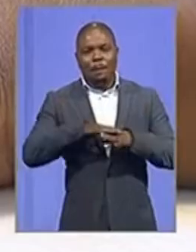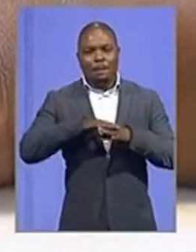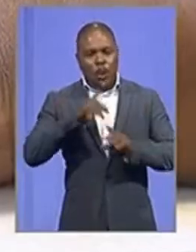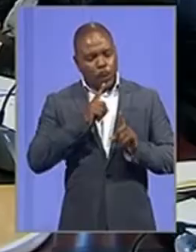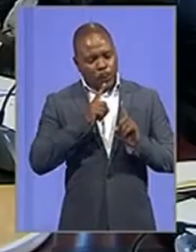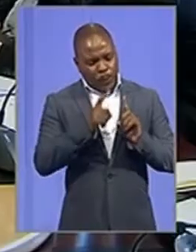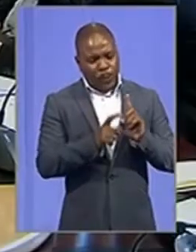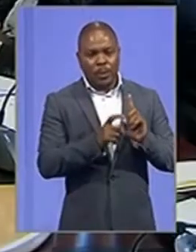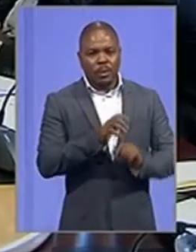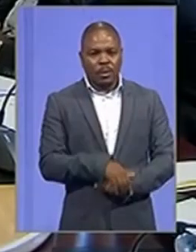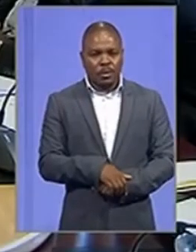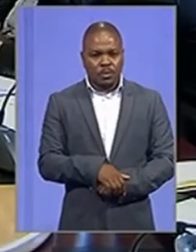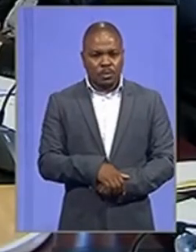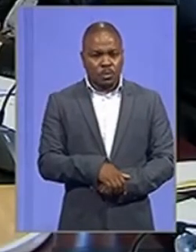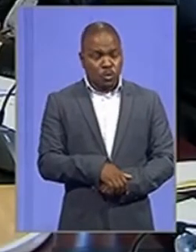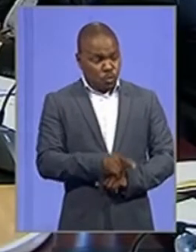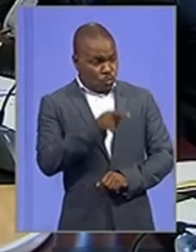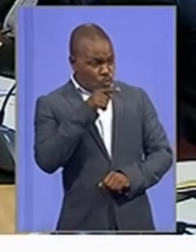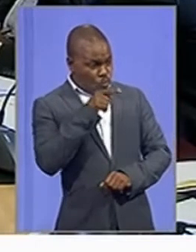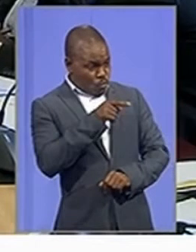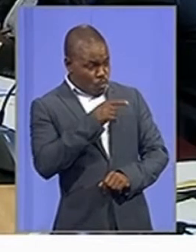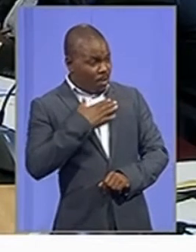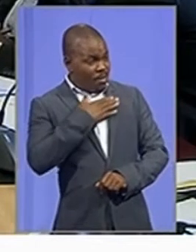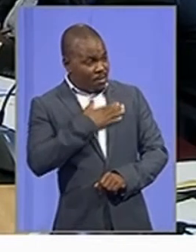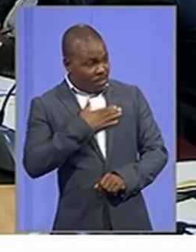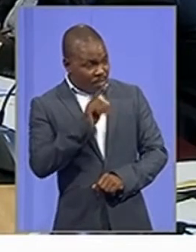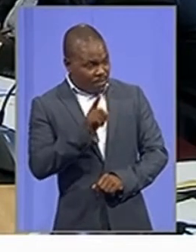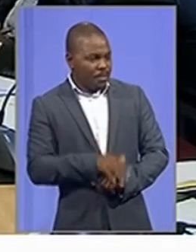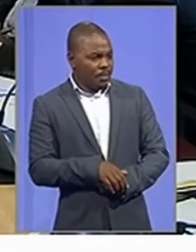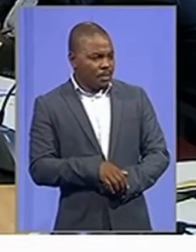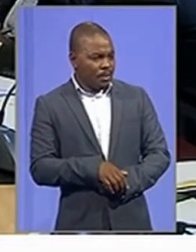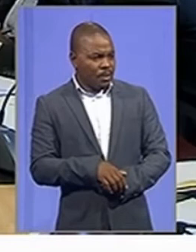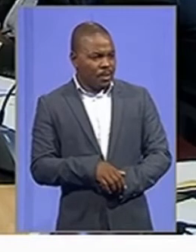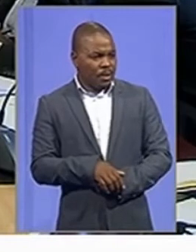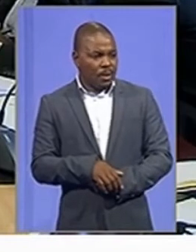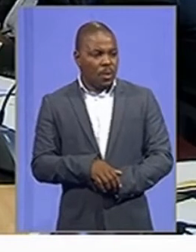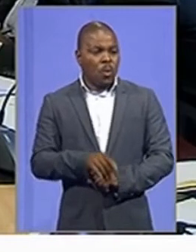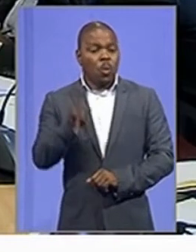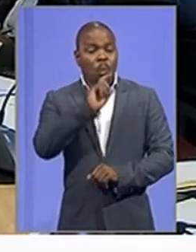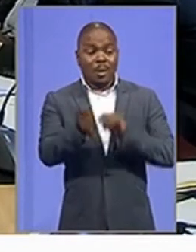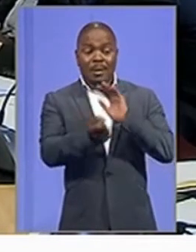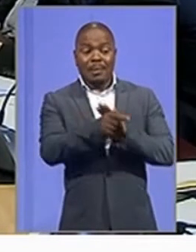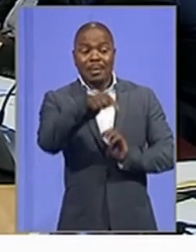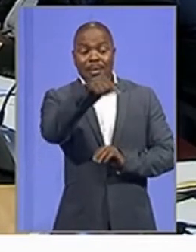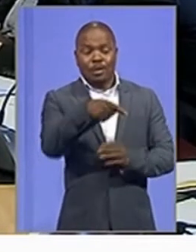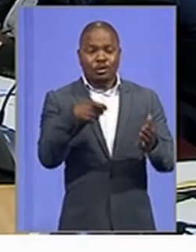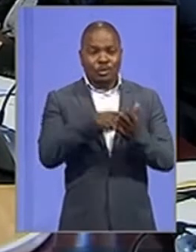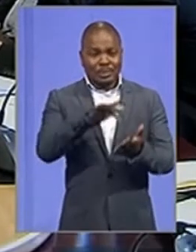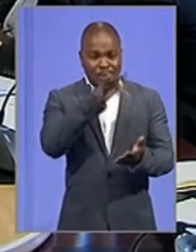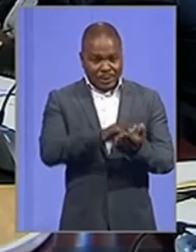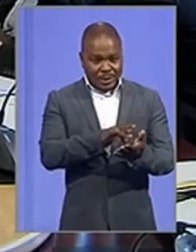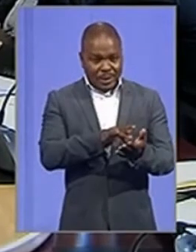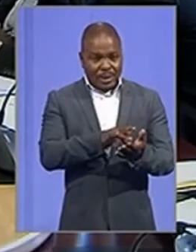pele. Do you feel that what happened in the mall should